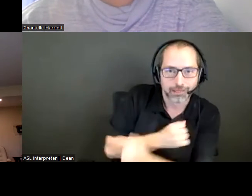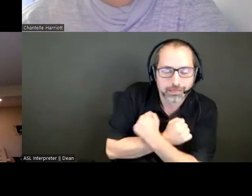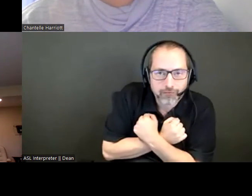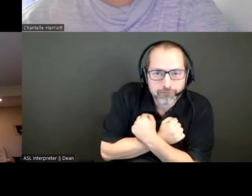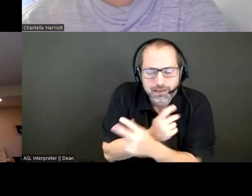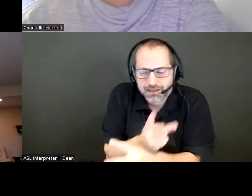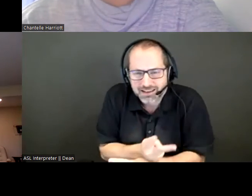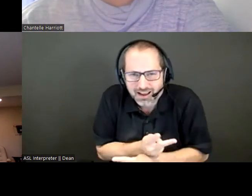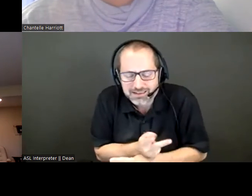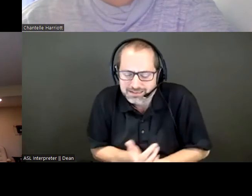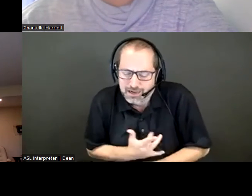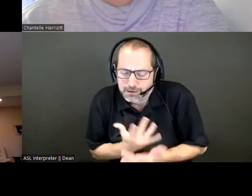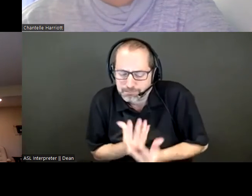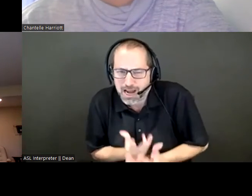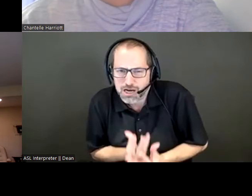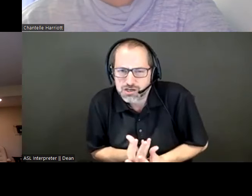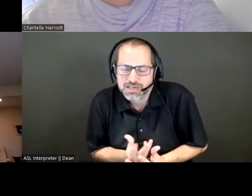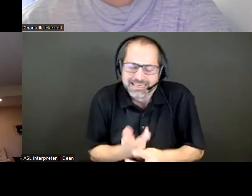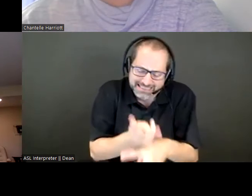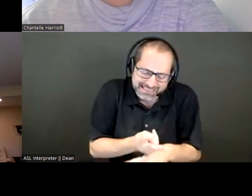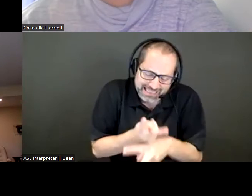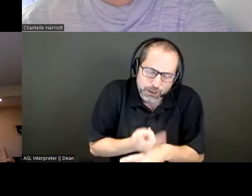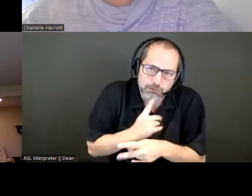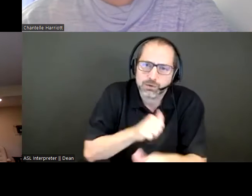and caring for each other is the way to go.